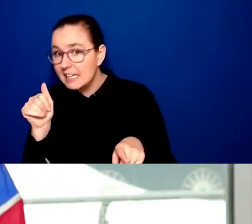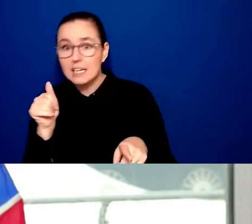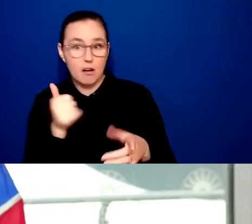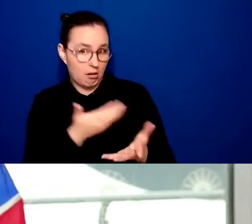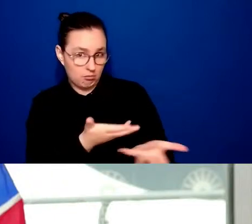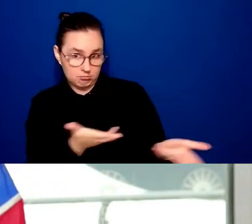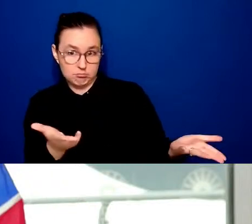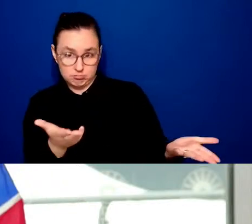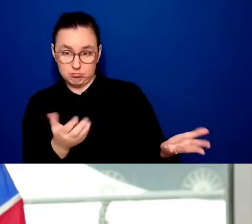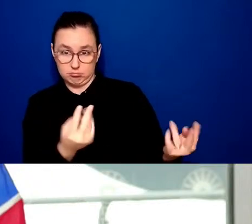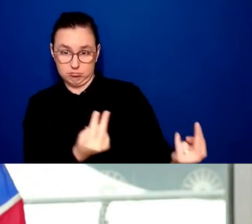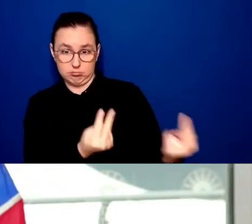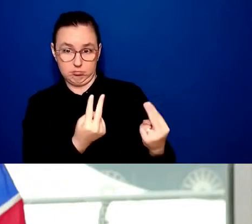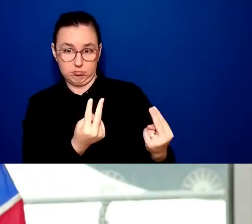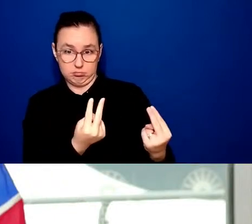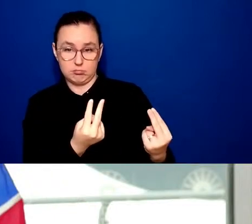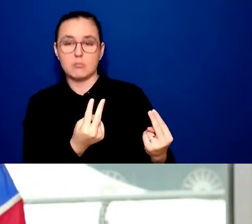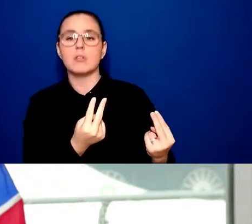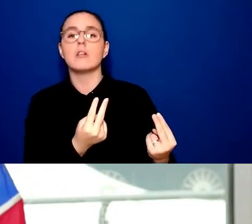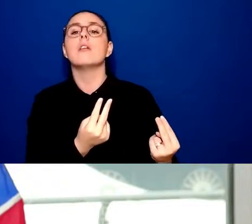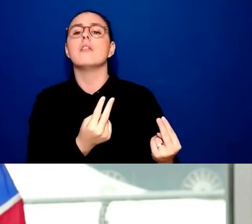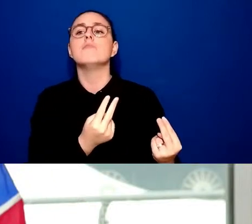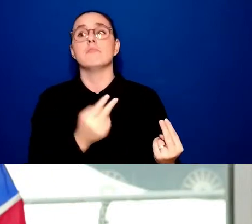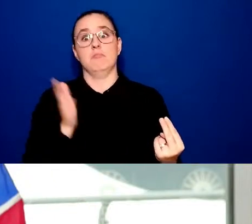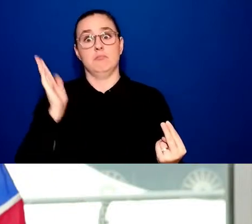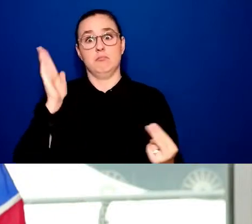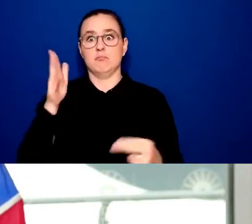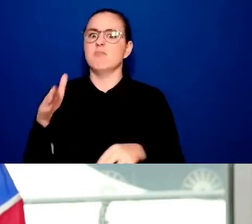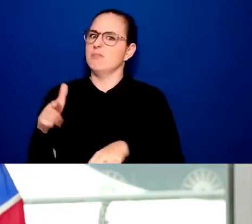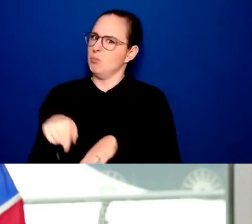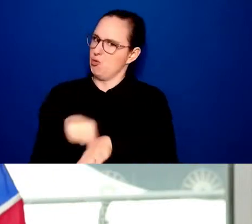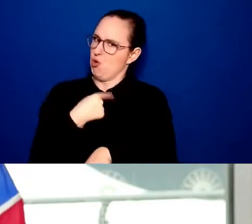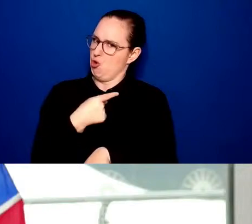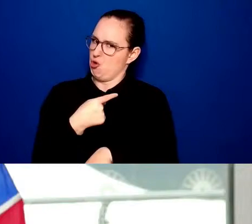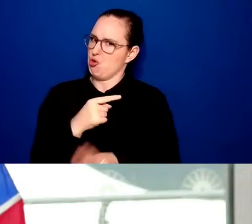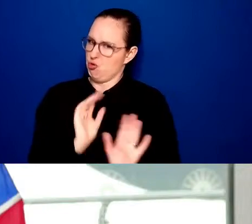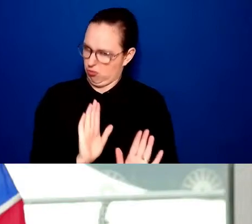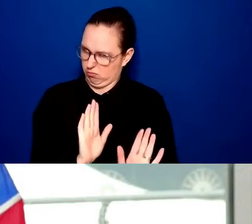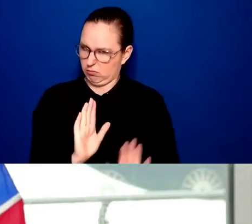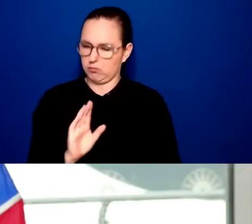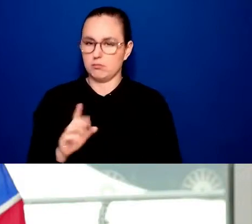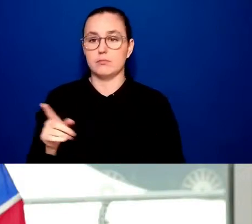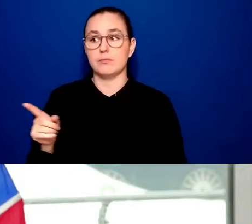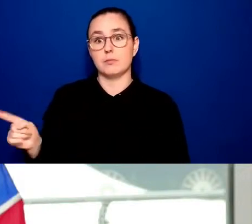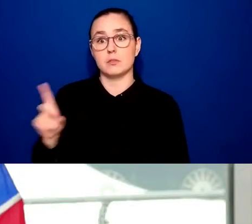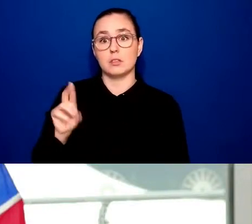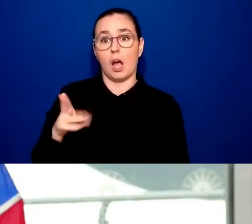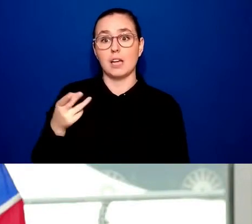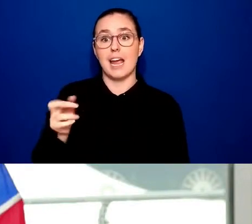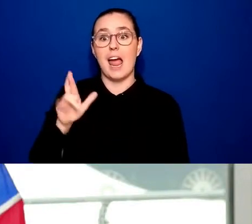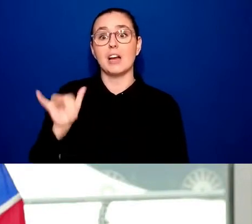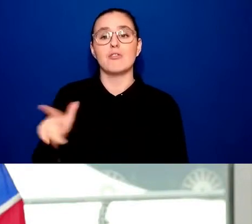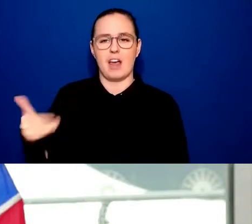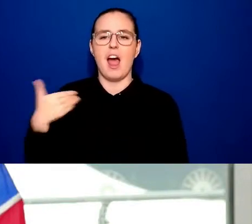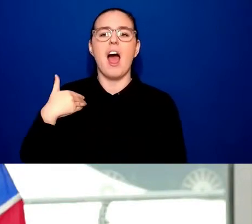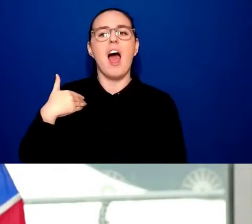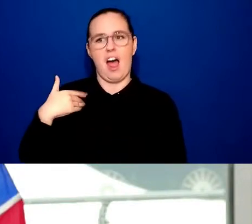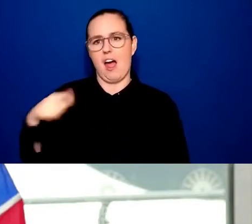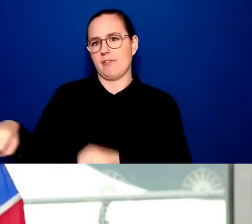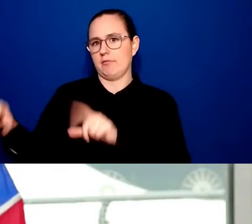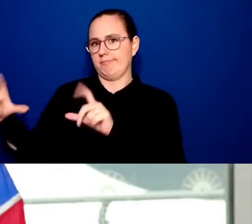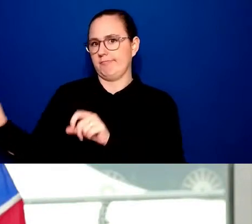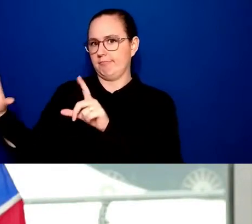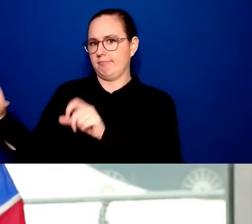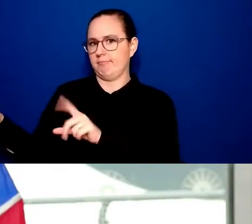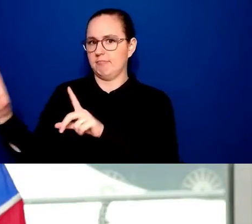doing a significant presentation. Dr. Henry will be in an update with slides today, and so the presentations may go